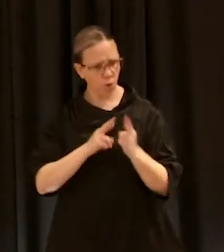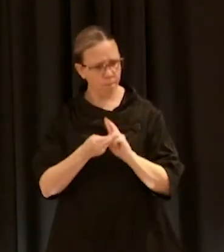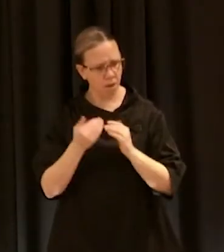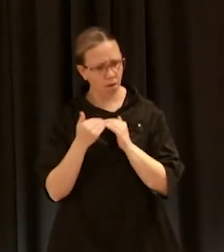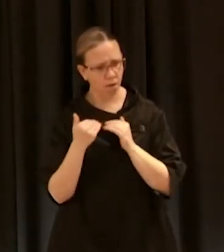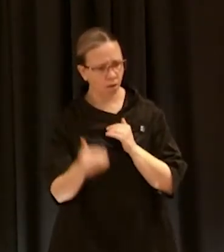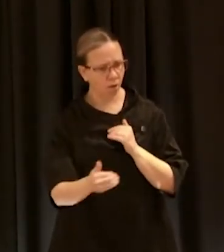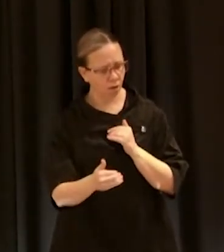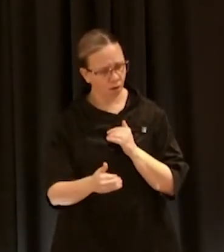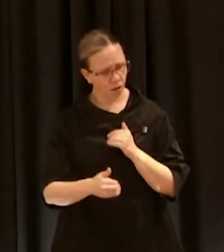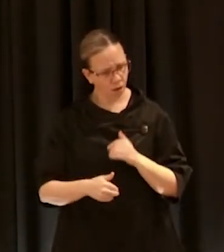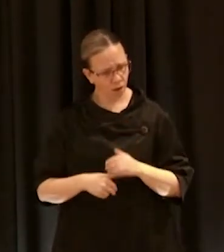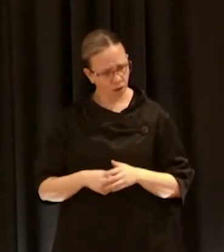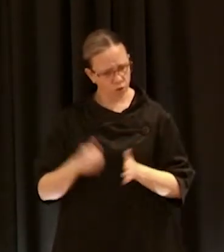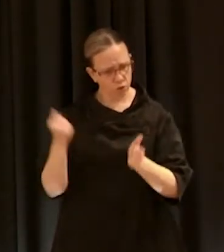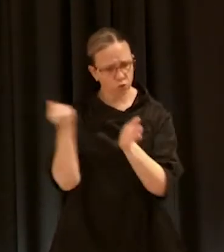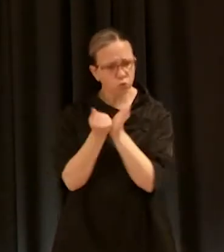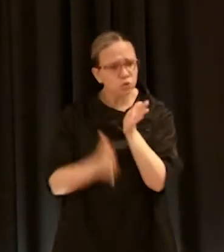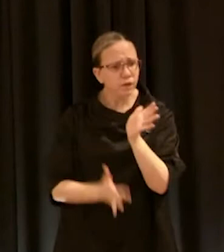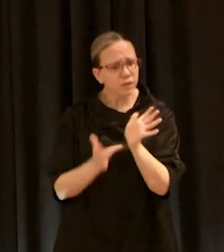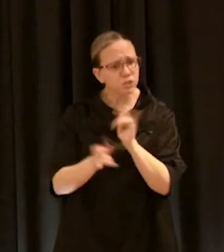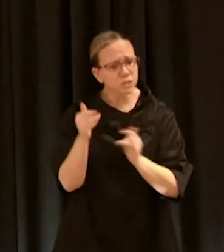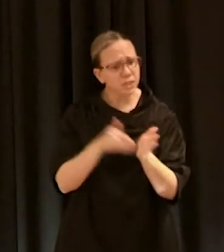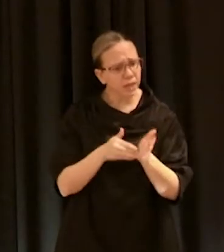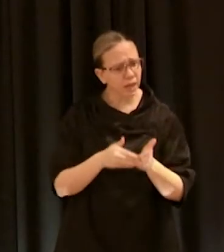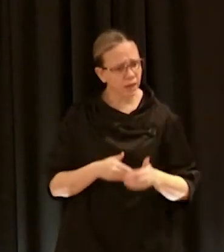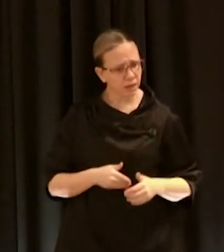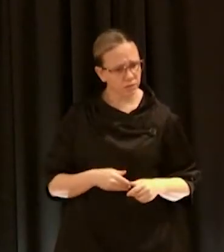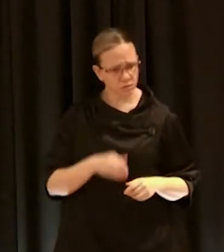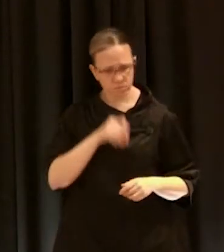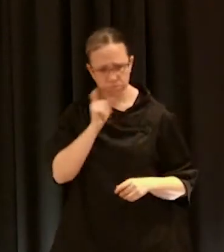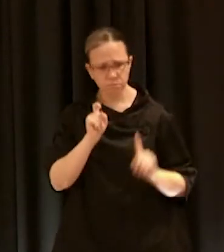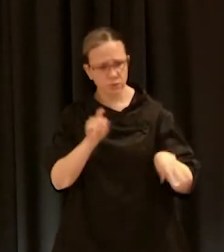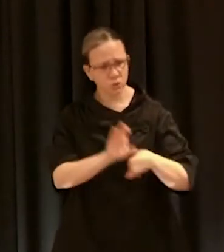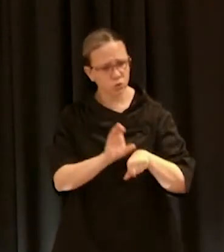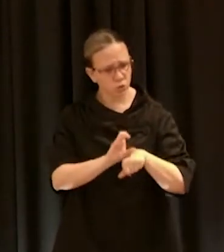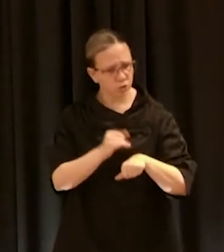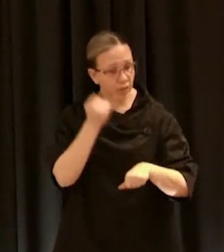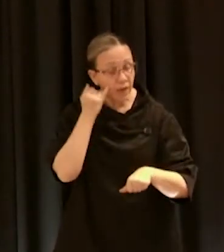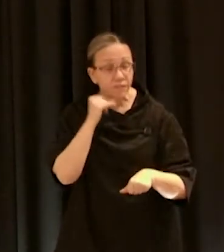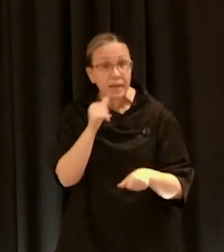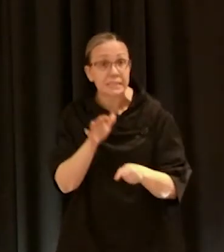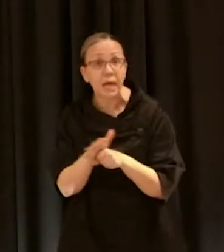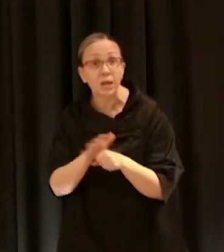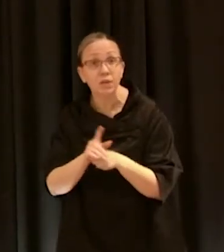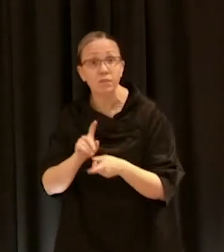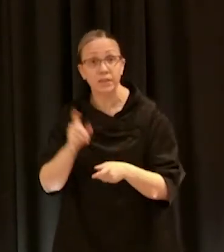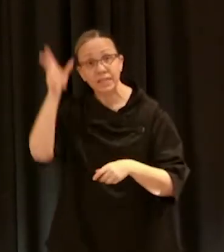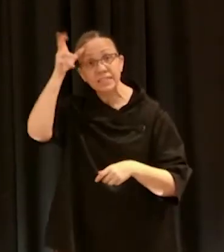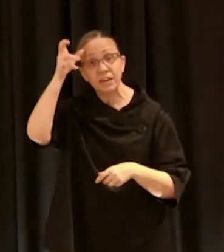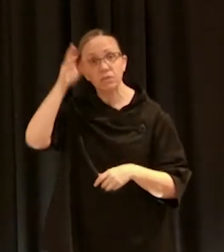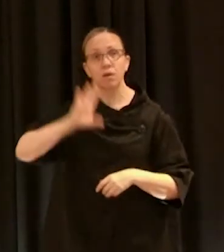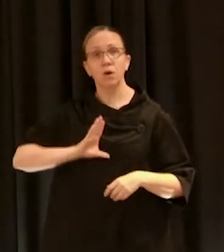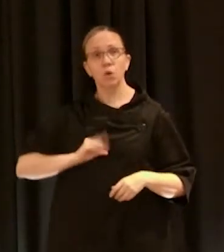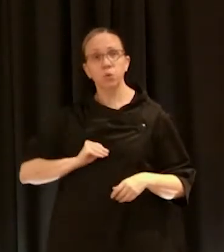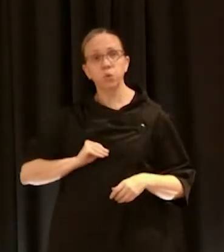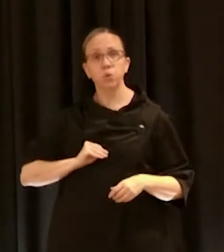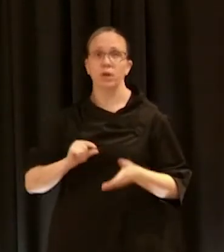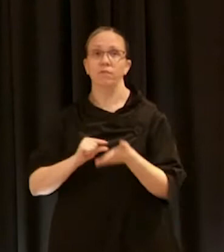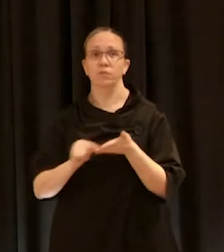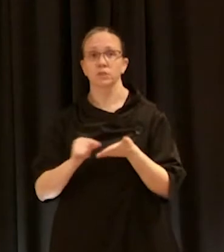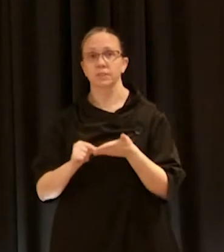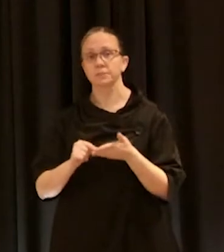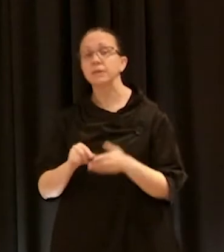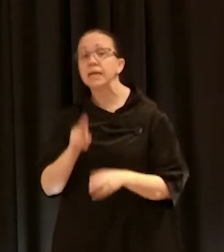anymore. You're crucifying the Son of God again, so you might as well not even go to church. And if that's not enough for the devil to twist and discourage you, then you got verses